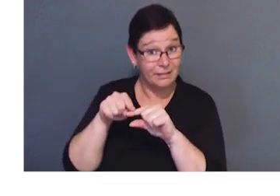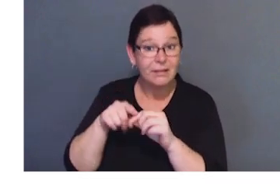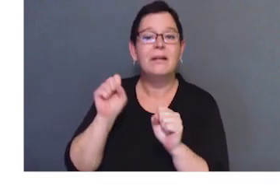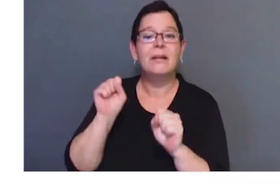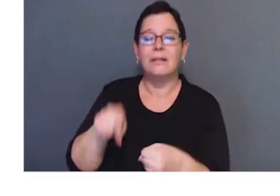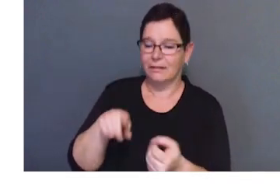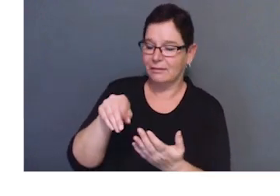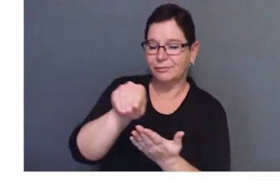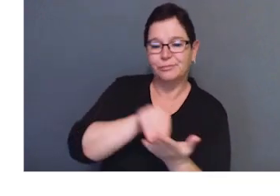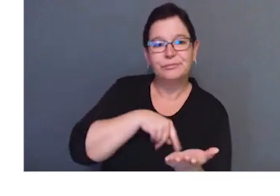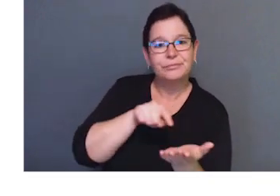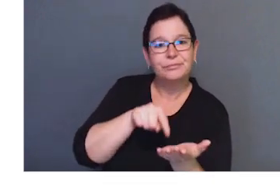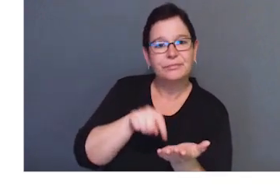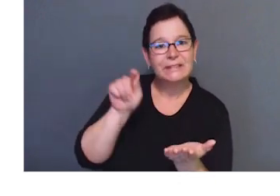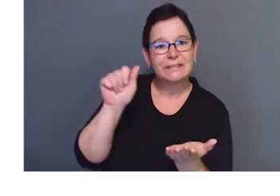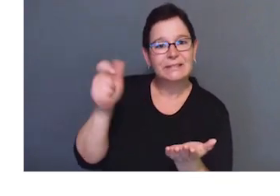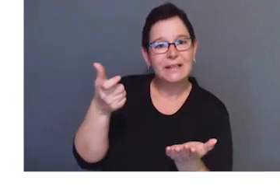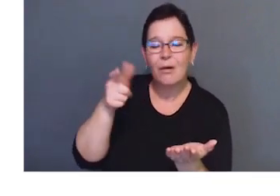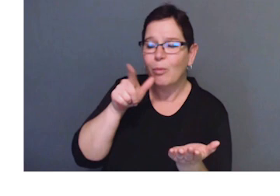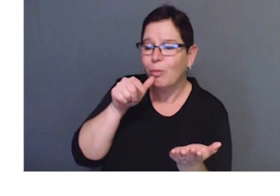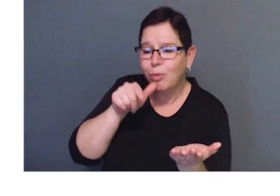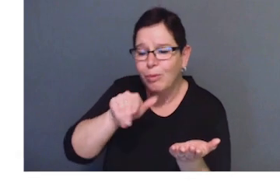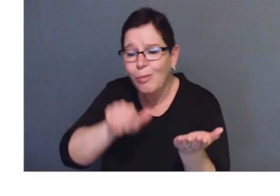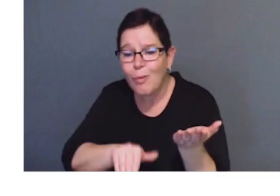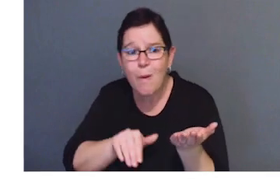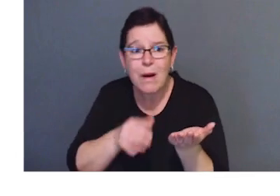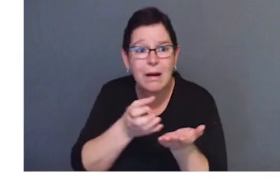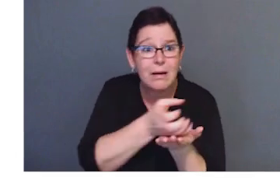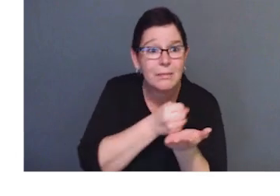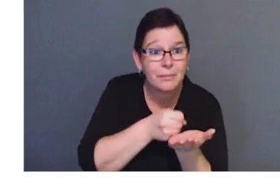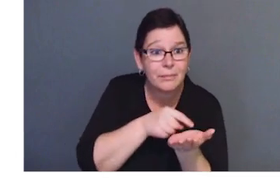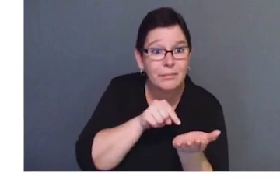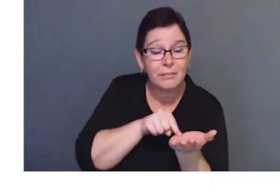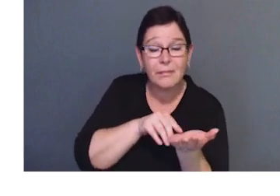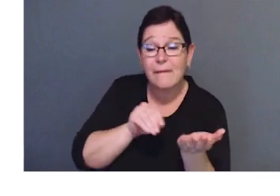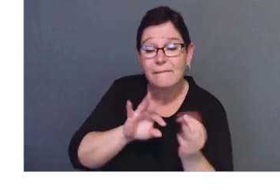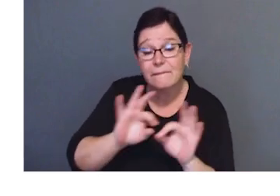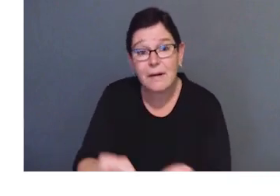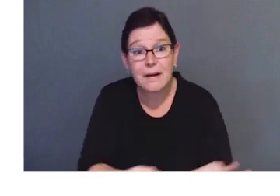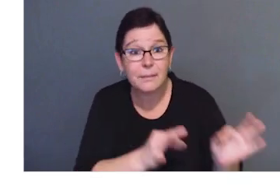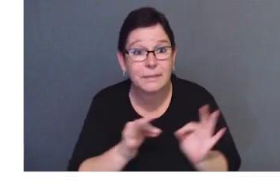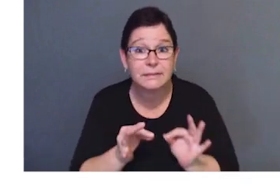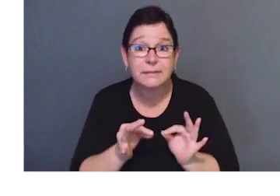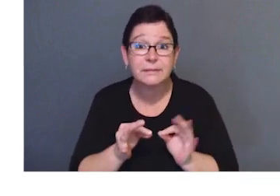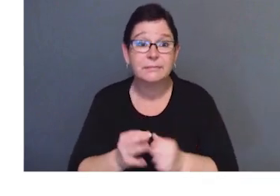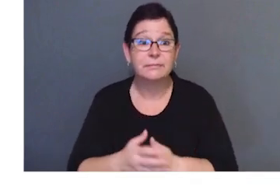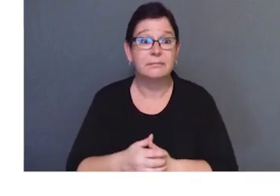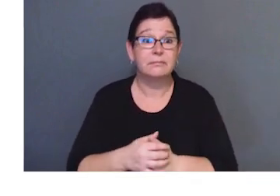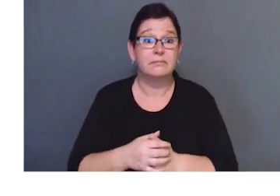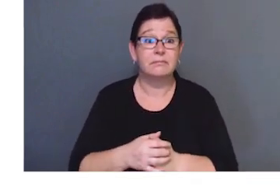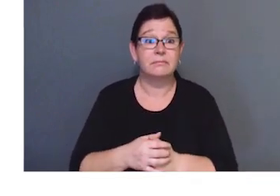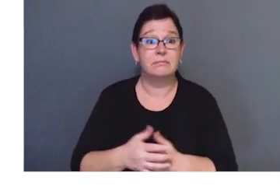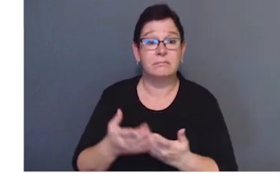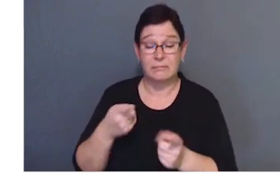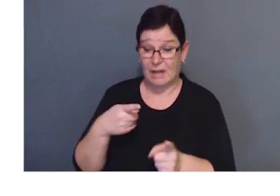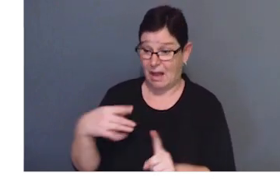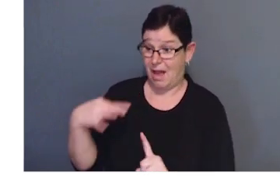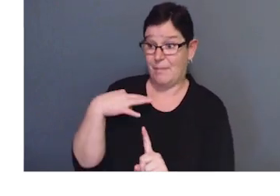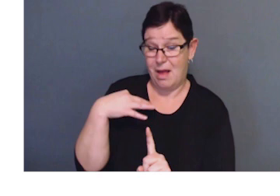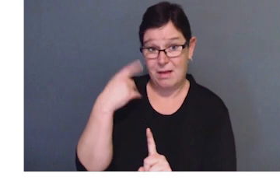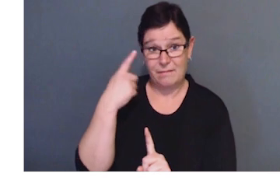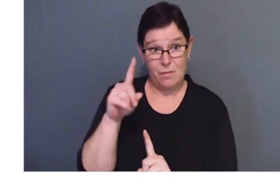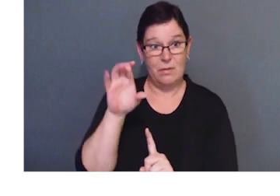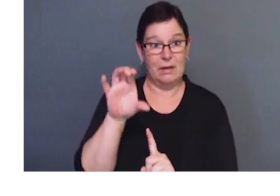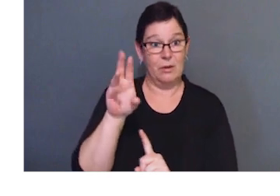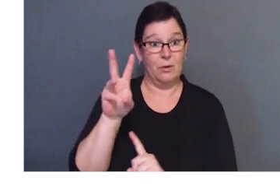for the Canada Worker Benefit when you do your taxes. Tax software will automatically calculate it. And if you file on